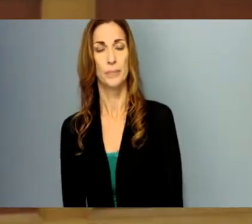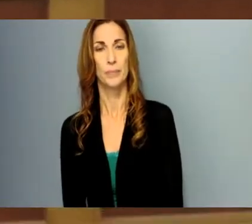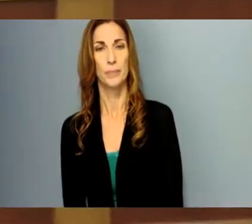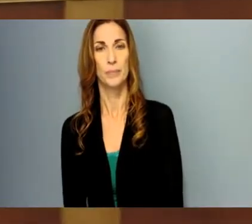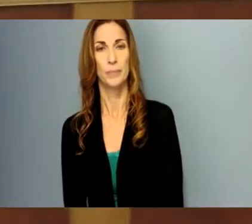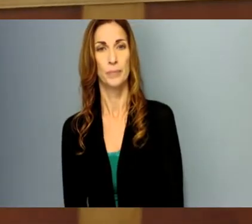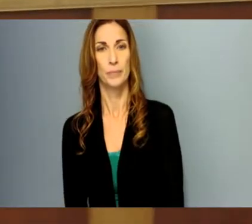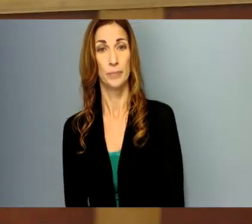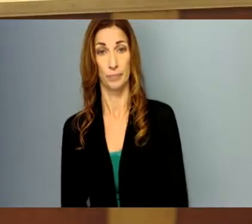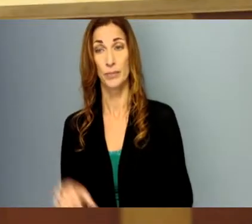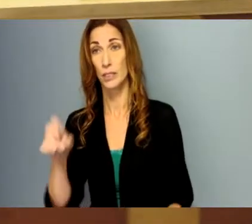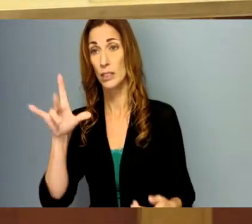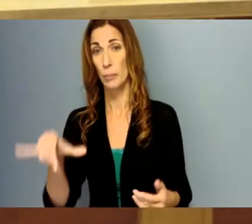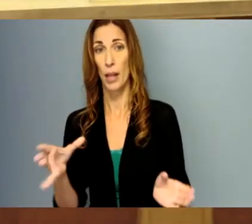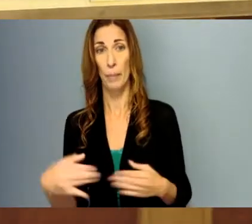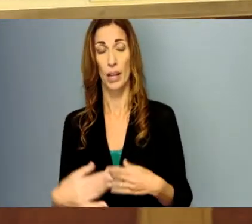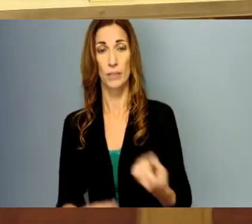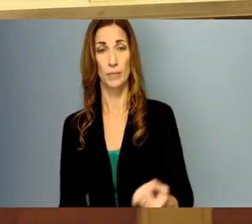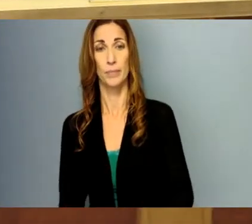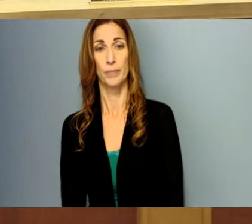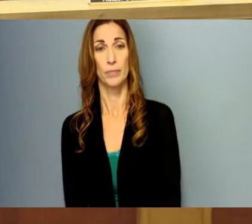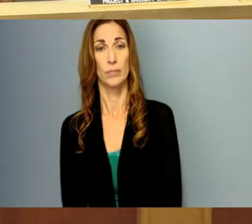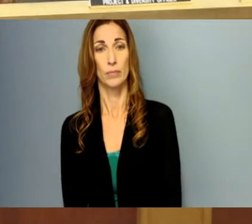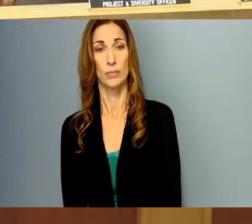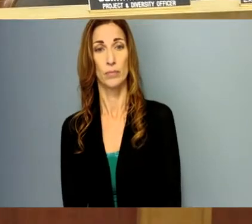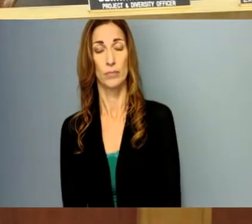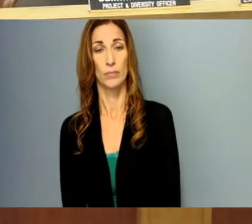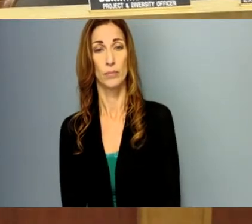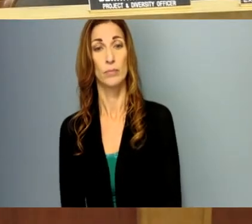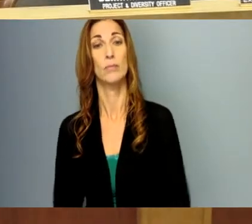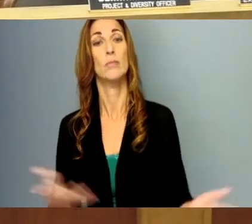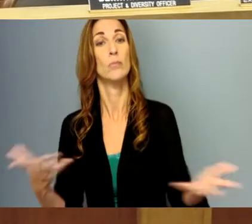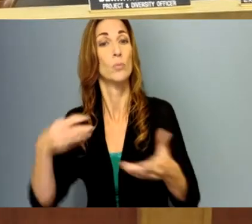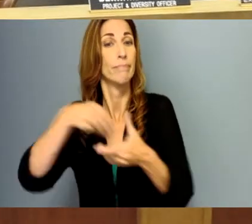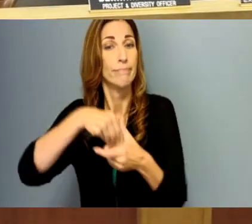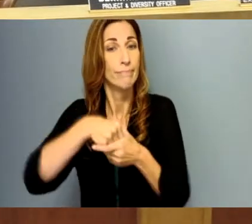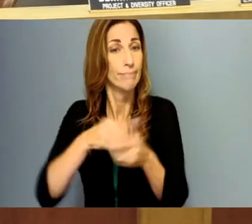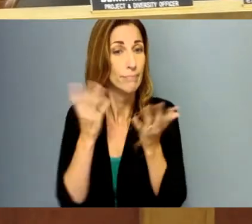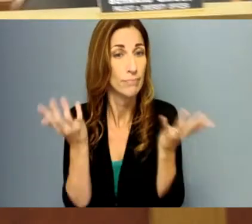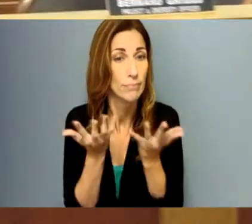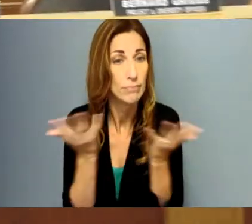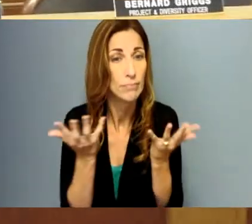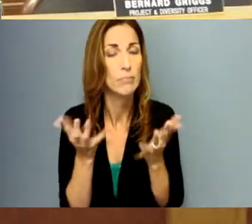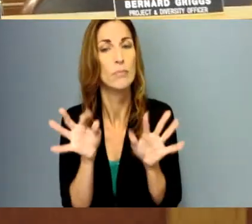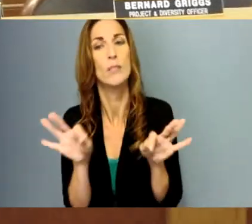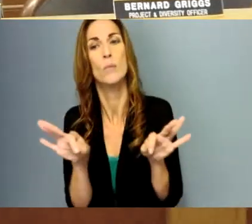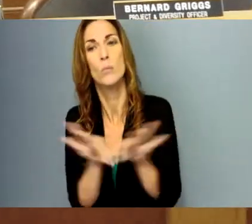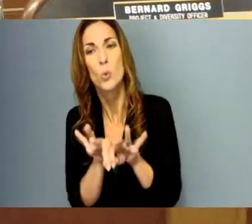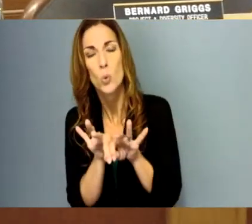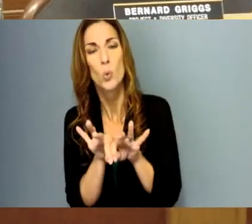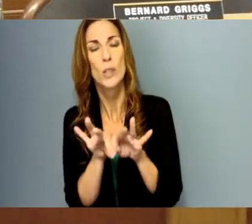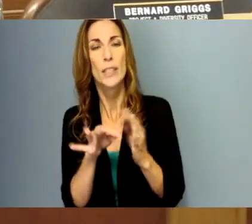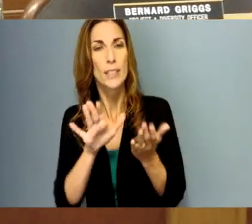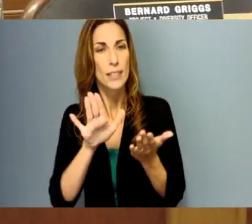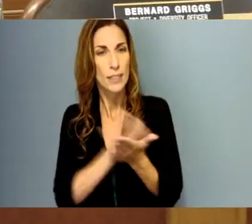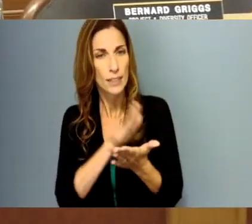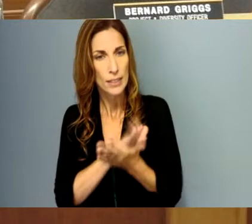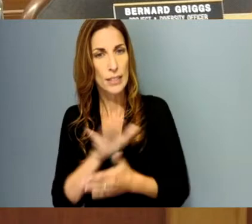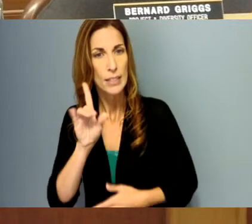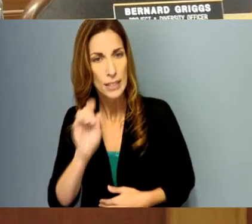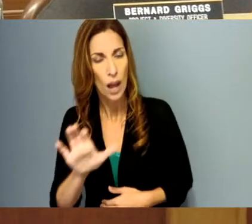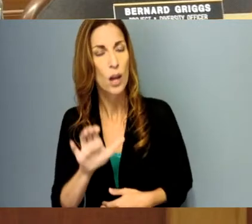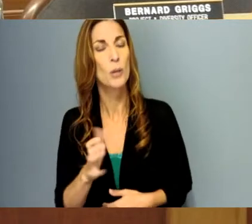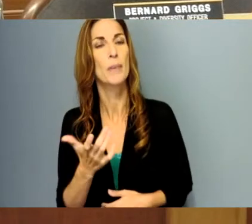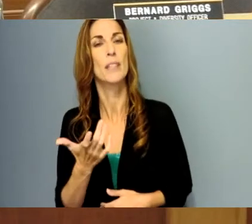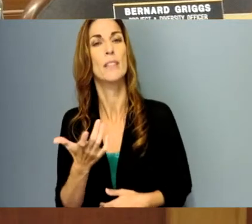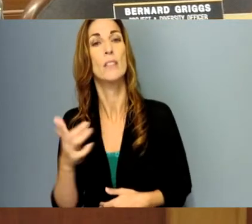supply box. And what is in a supply box are important documents that